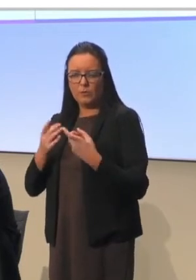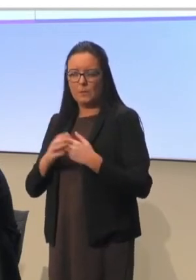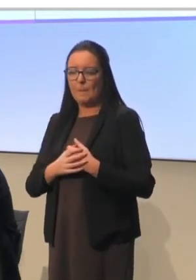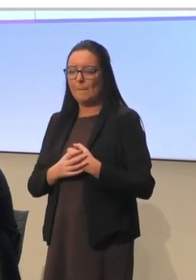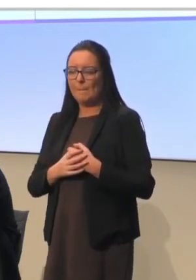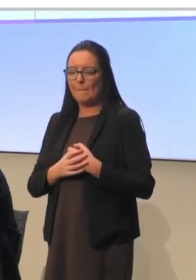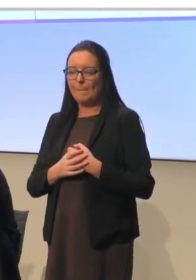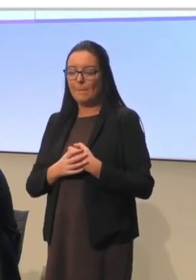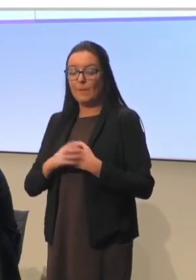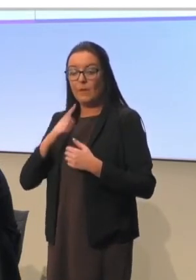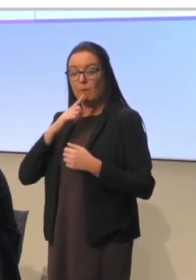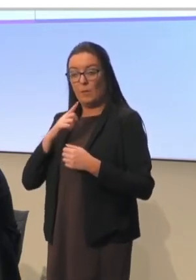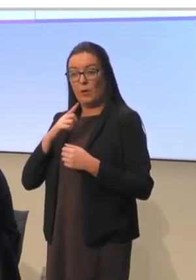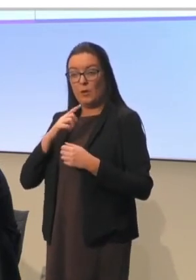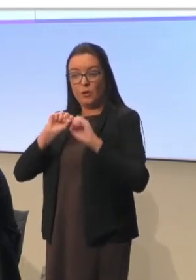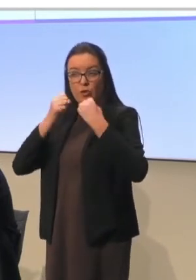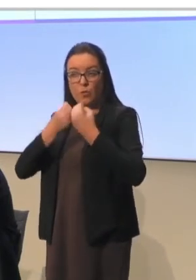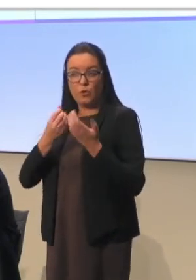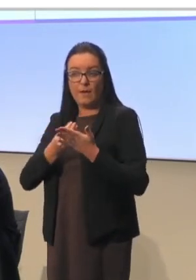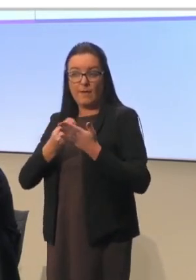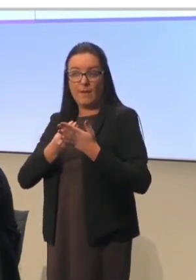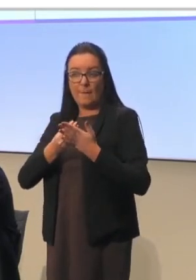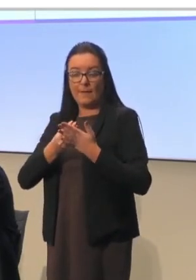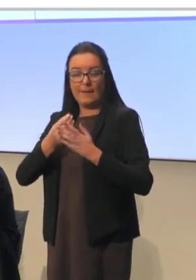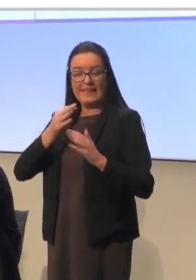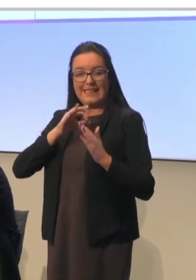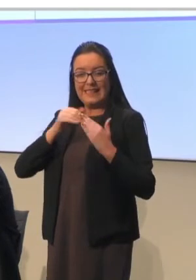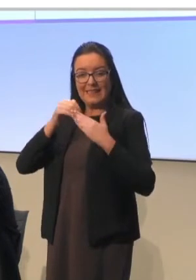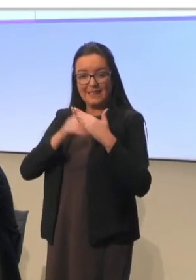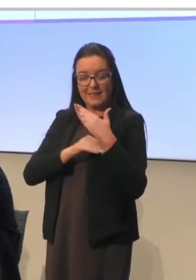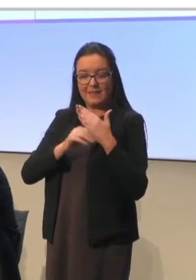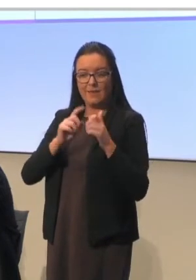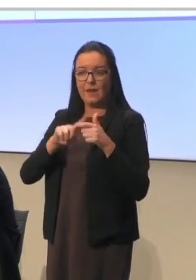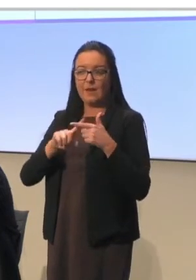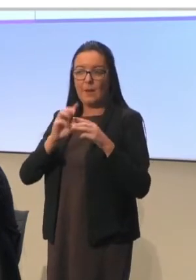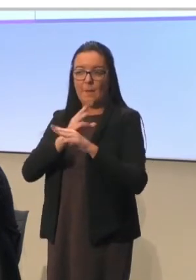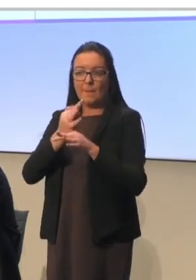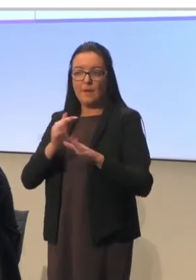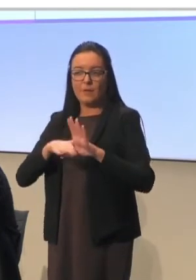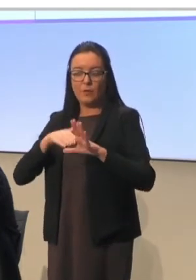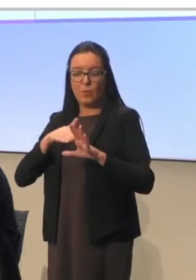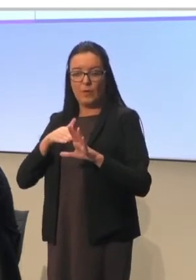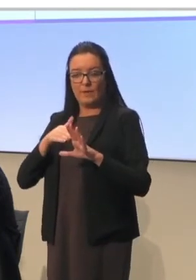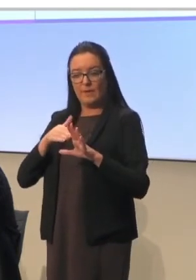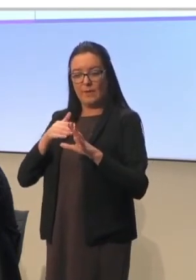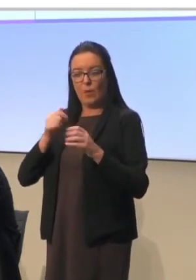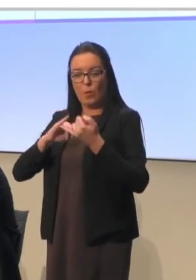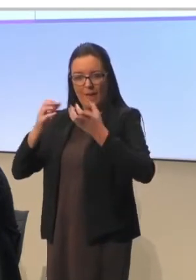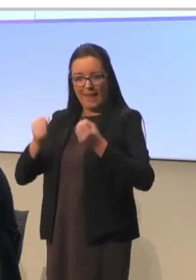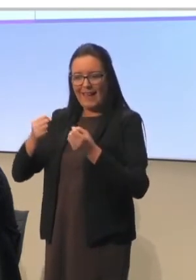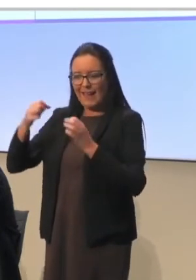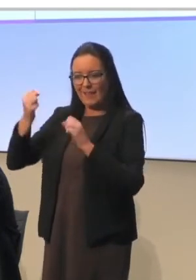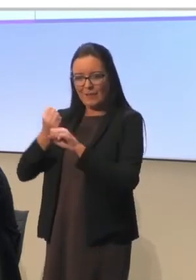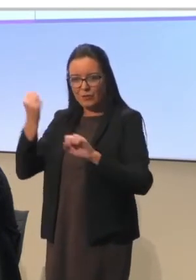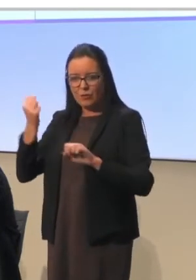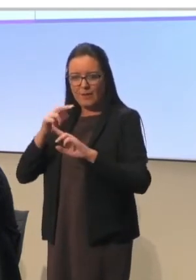kind of piece on socioeconomic disadvantage, generally children of parents with a degree kind of defaulted into higher education. If they weren't